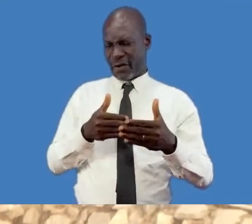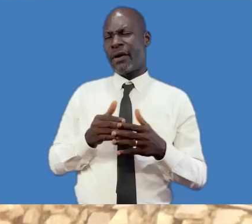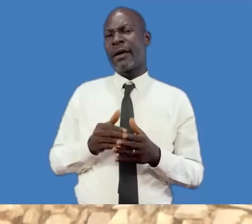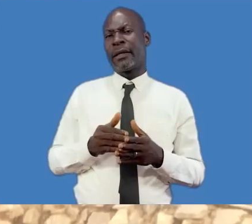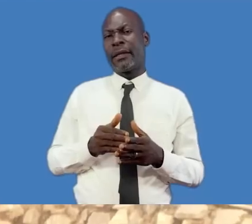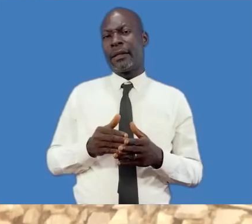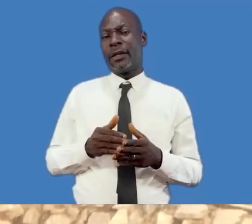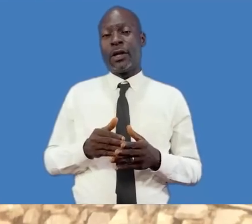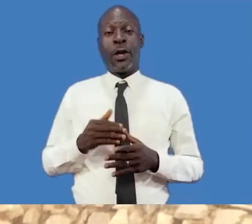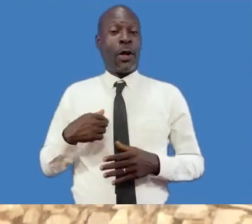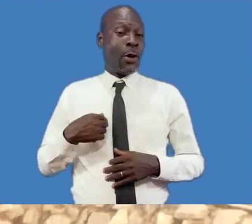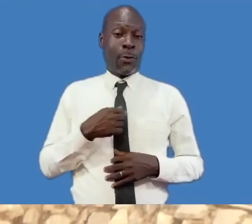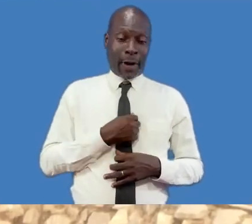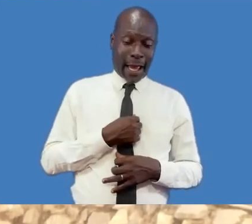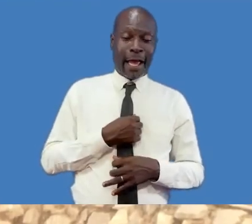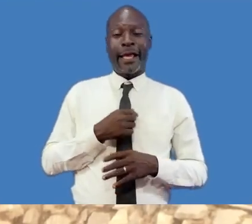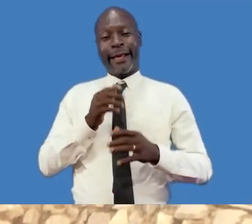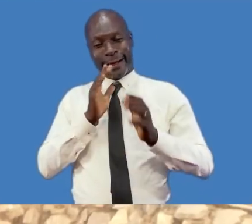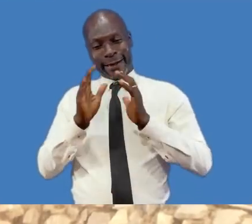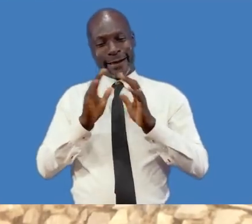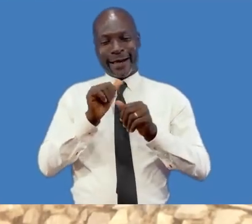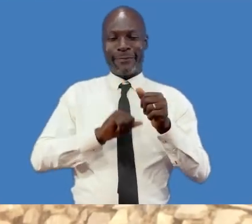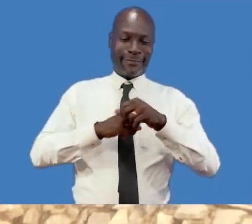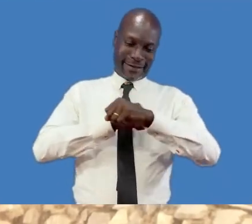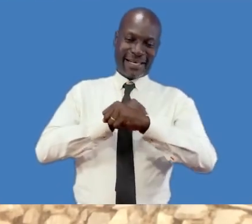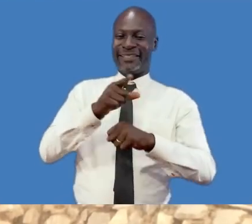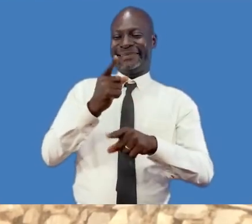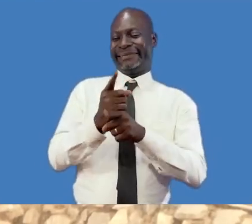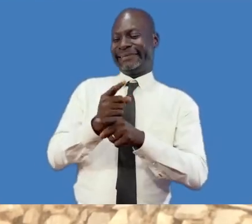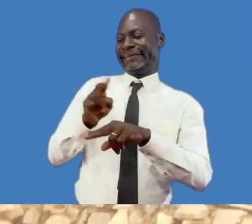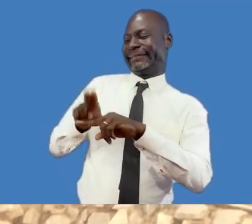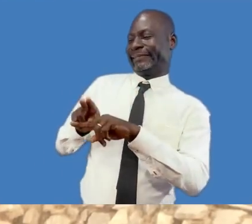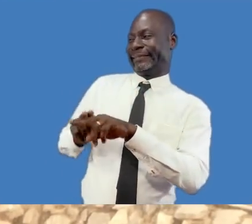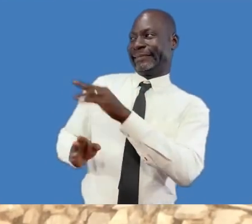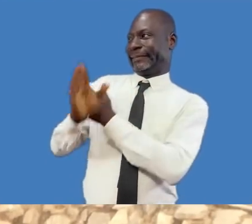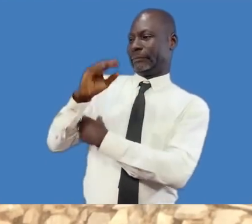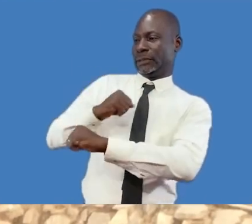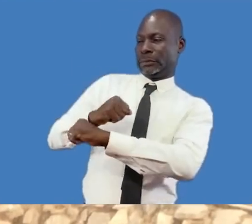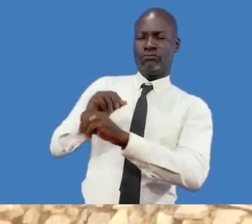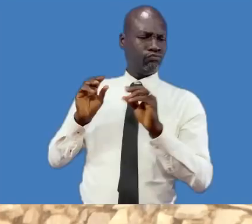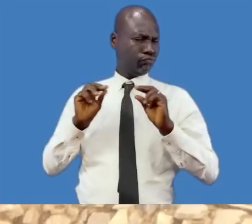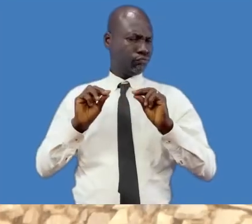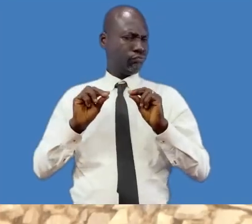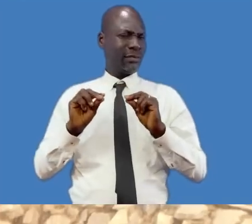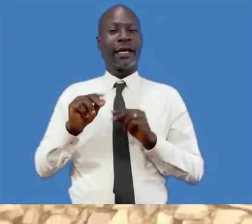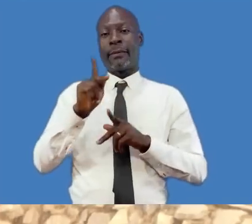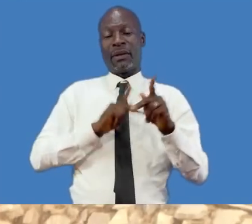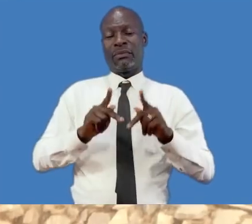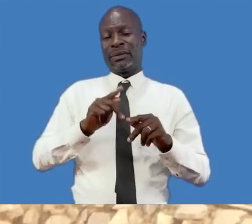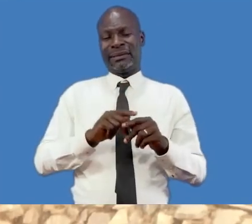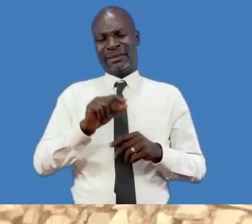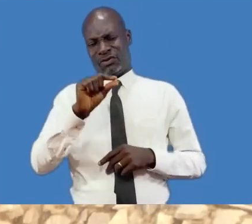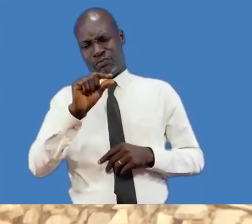kasa de afa ahoban bo eho a enya sa wote ho a na onyame abebo ho ban empo wo mo a omde